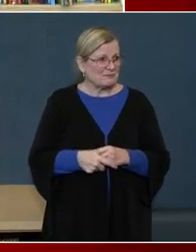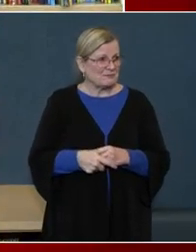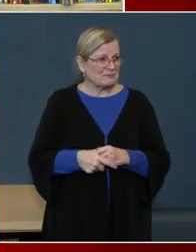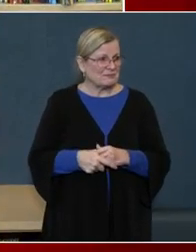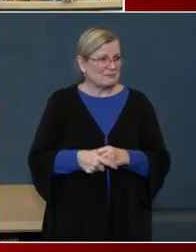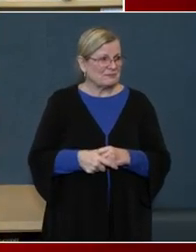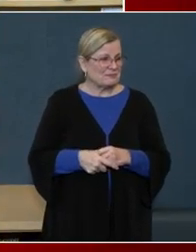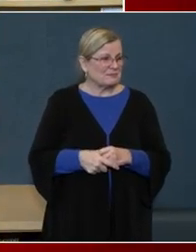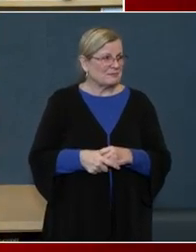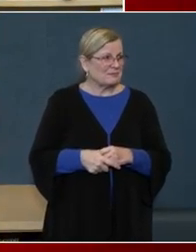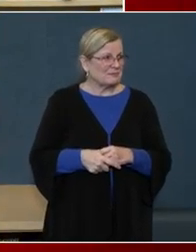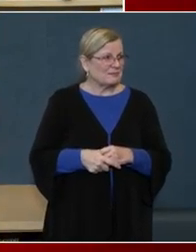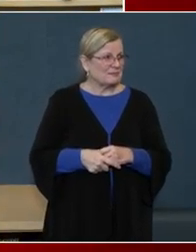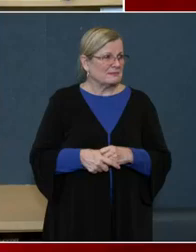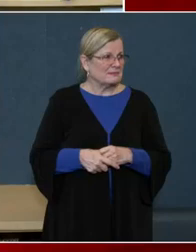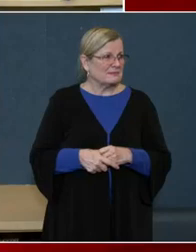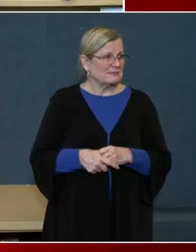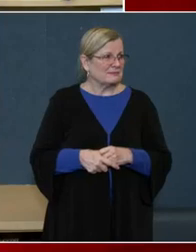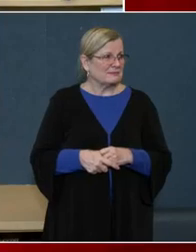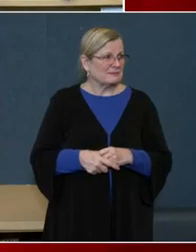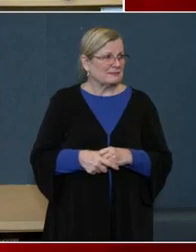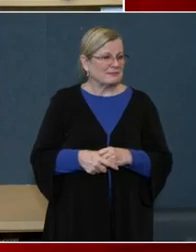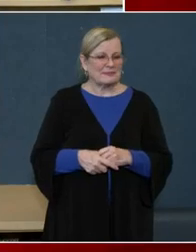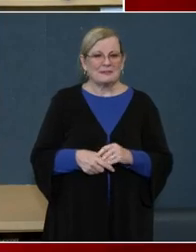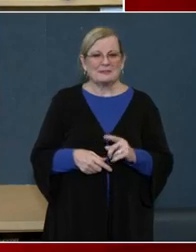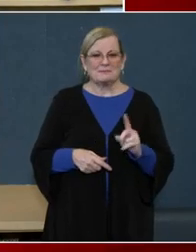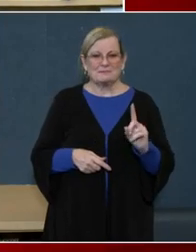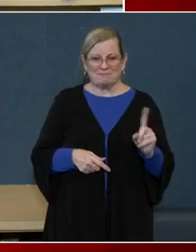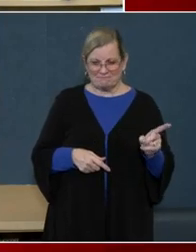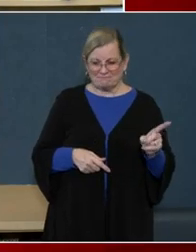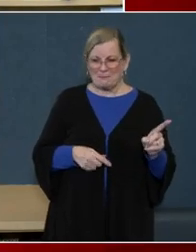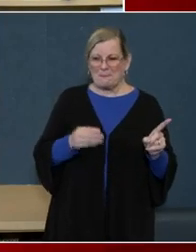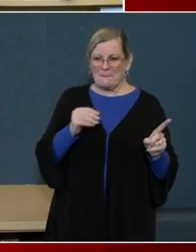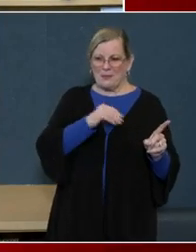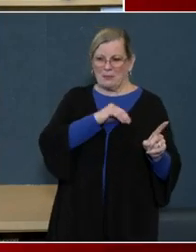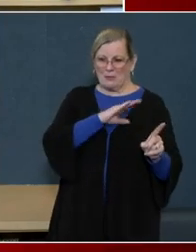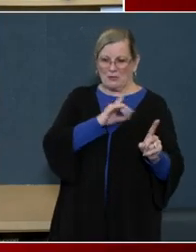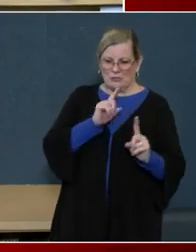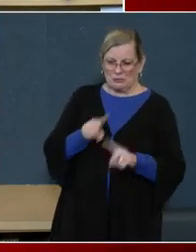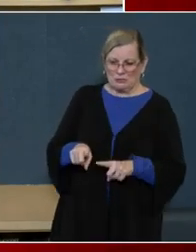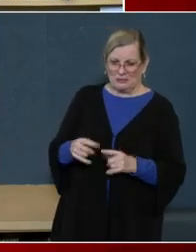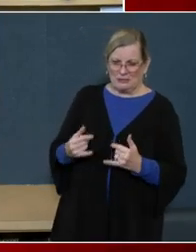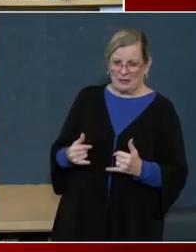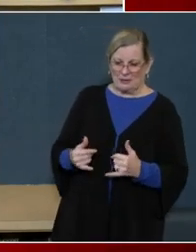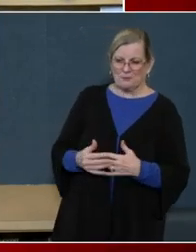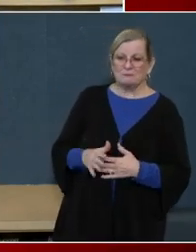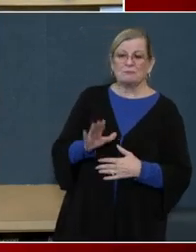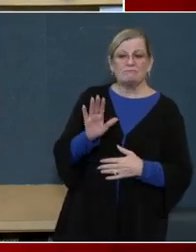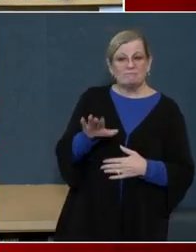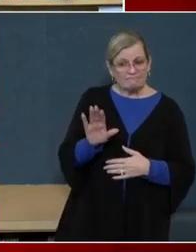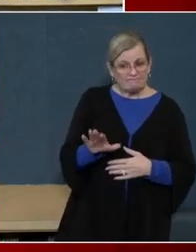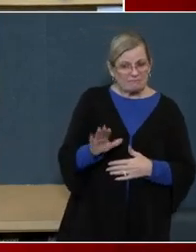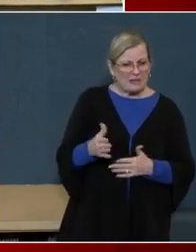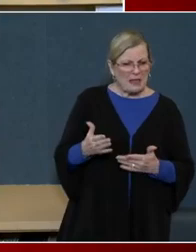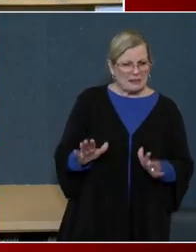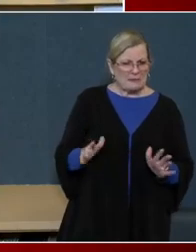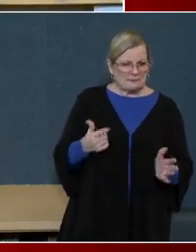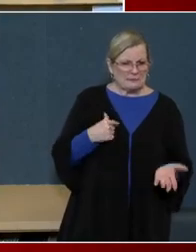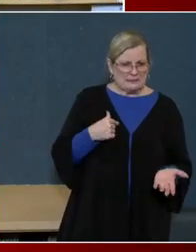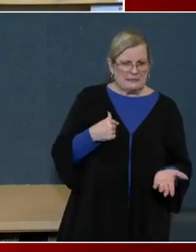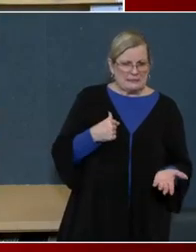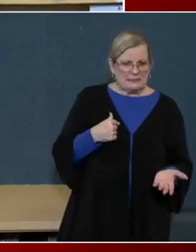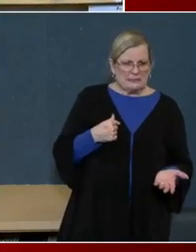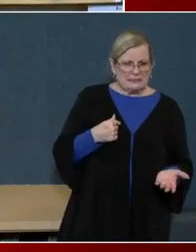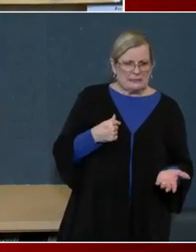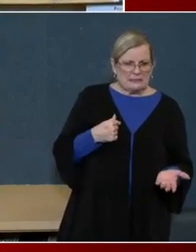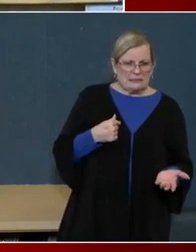in the COVID-19 spread? So let me just say, and Dr. Nesbitt will have more